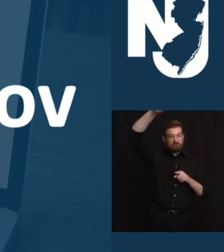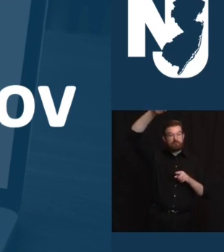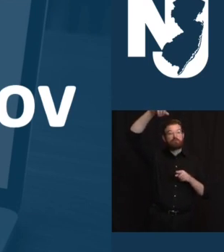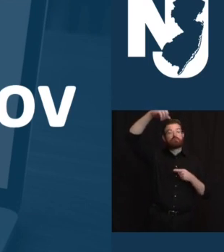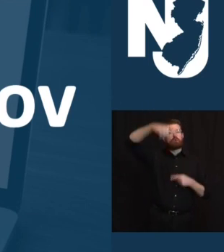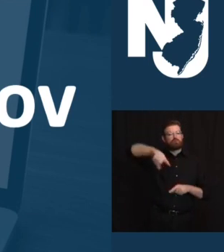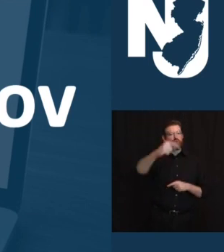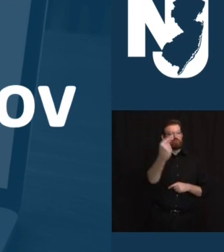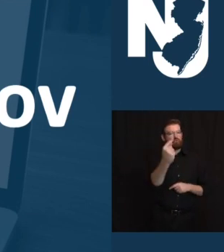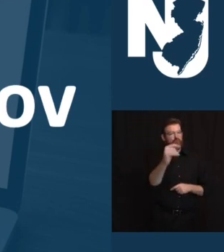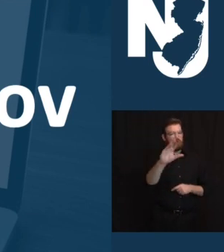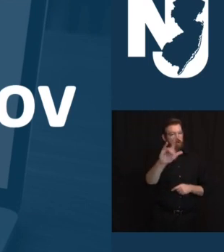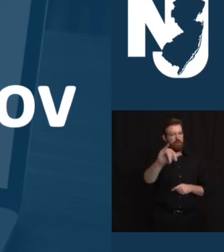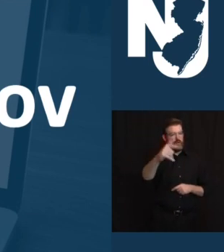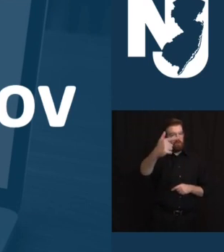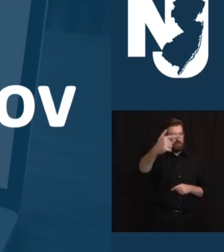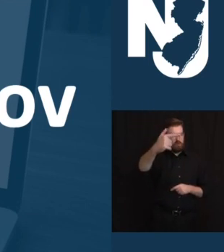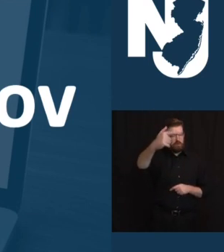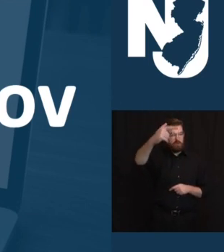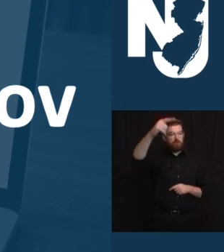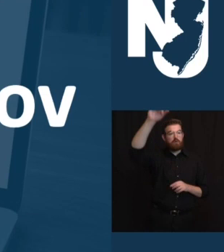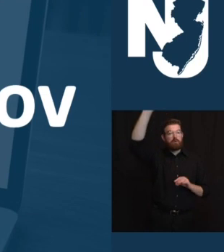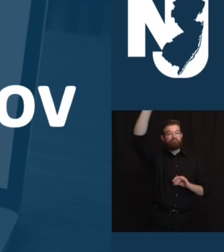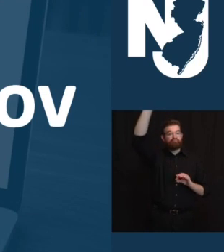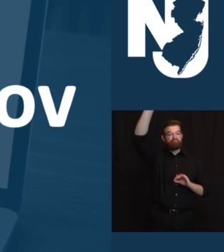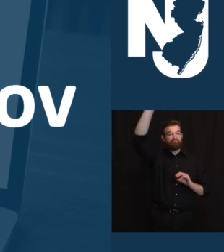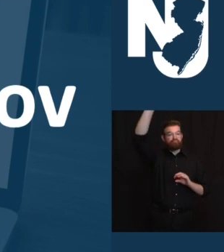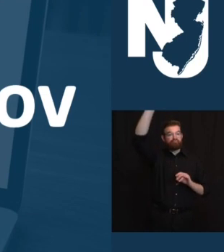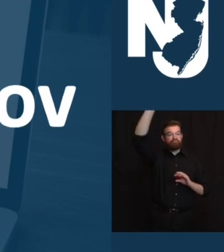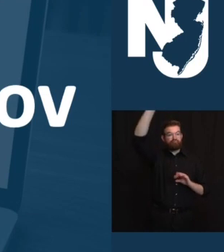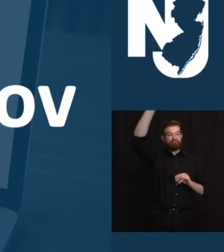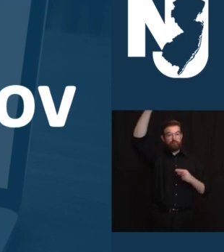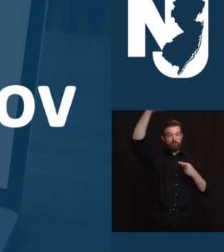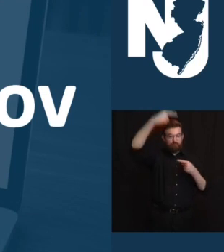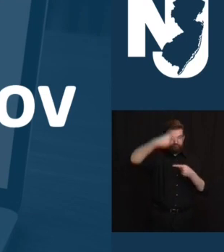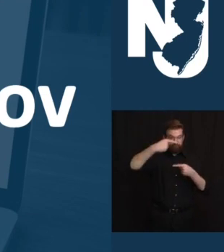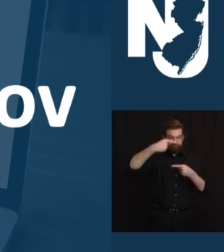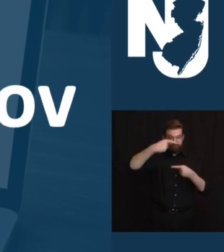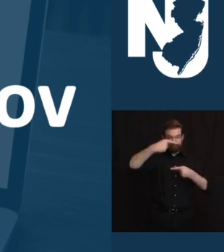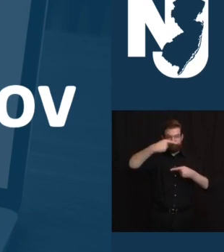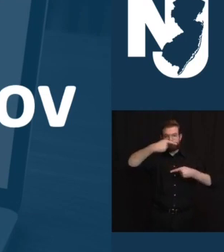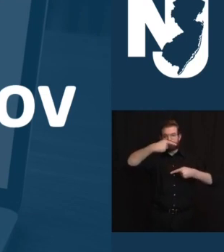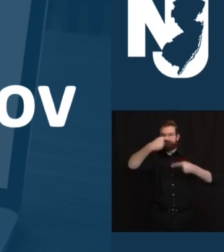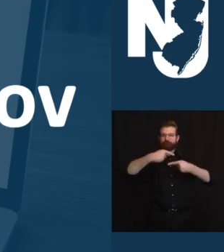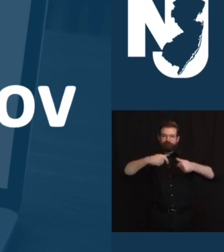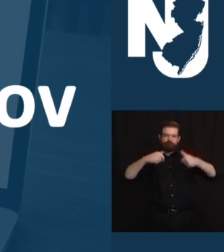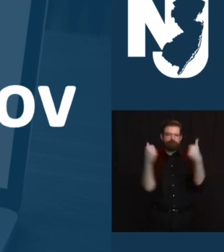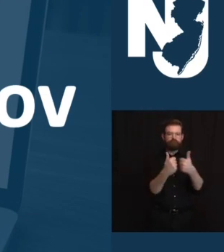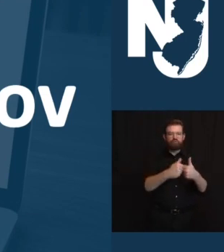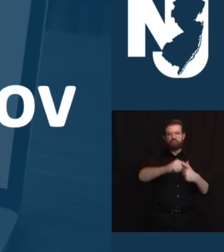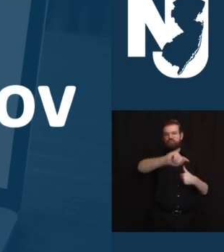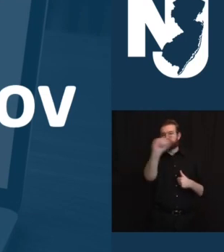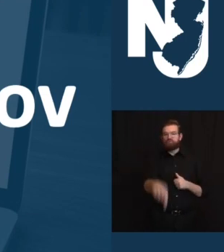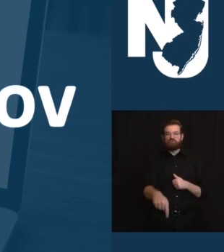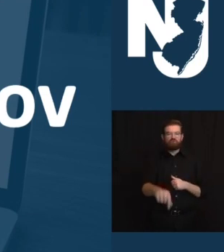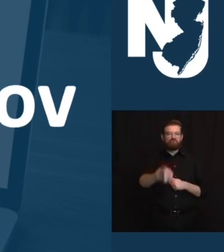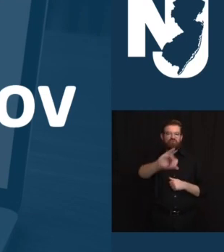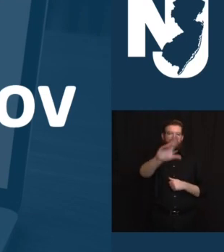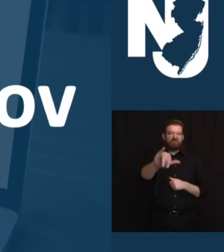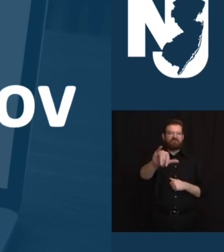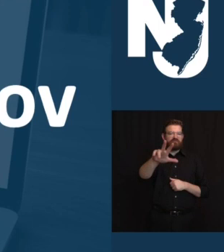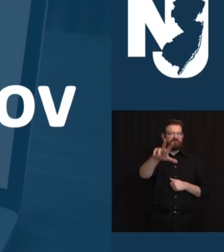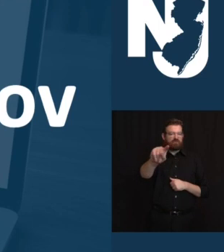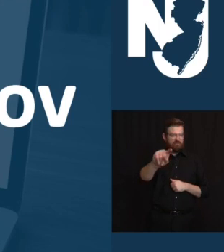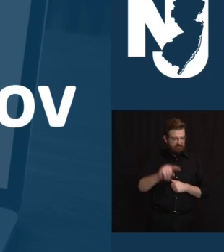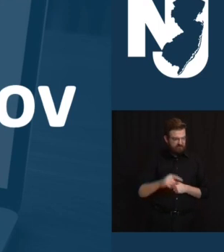right here in Trenton on July 31st. And I want to give a big shout out to our friend, Senator Paul Sarlo.